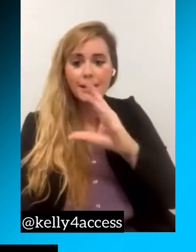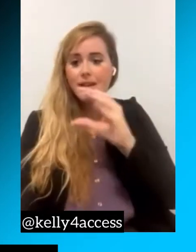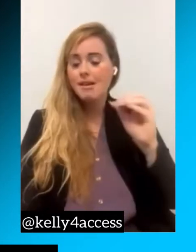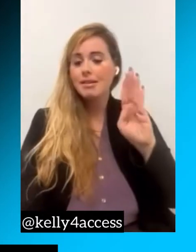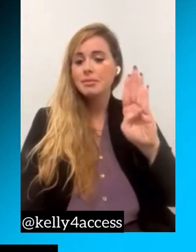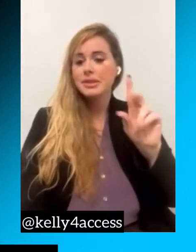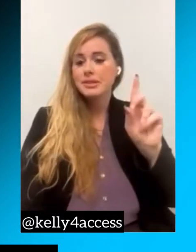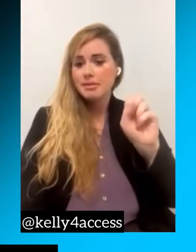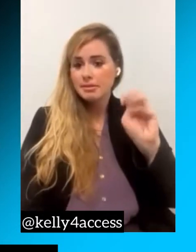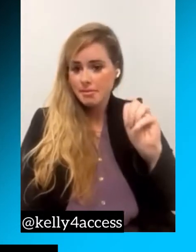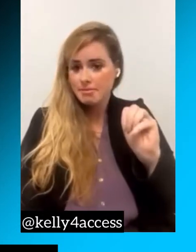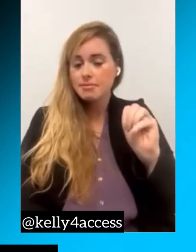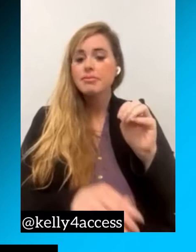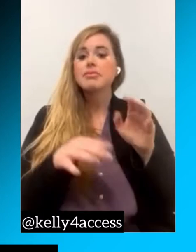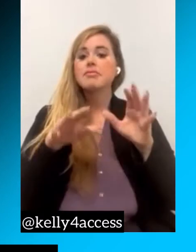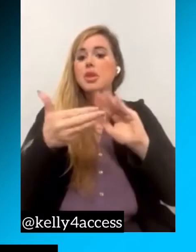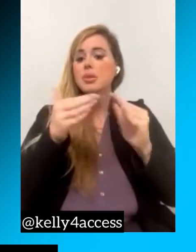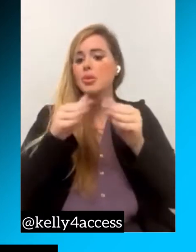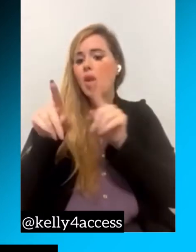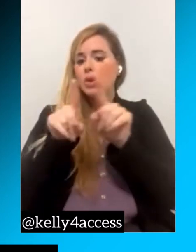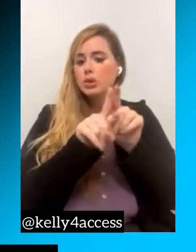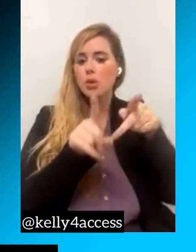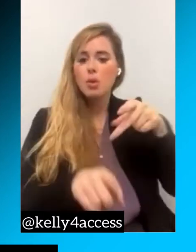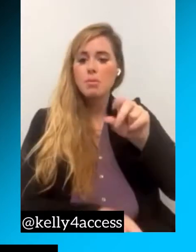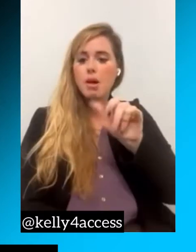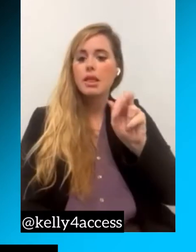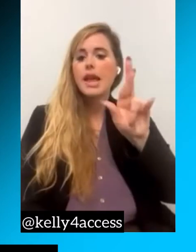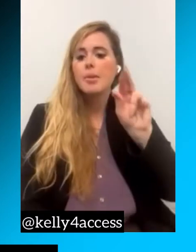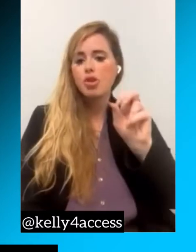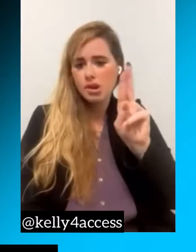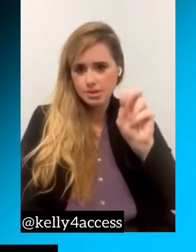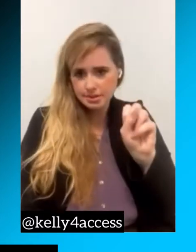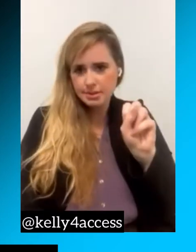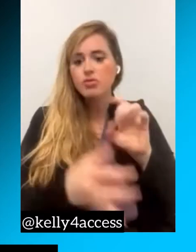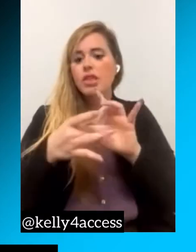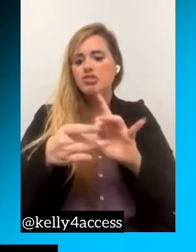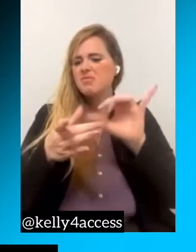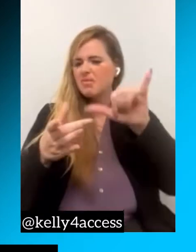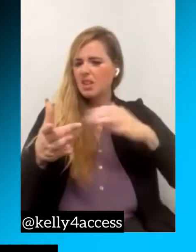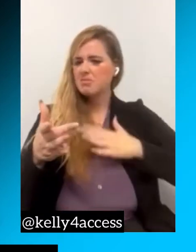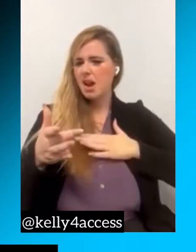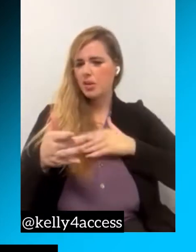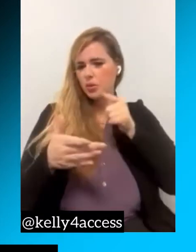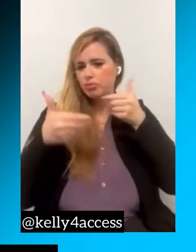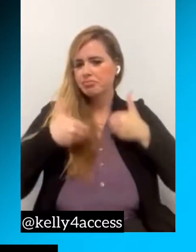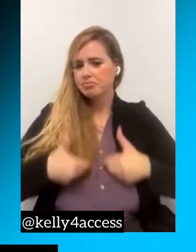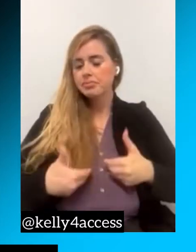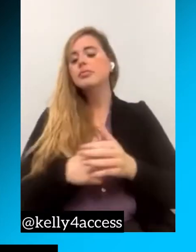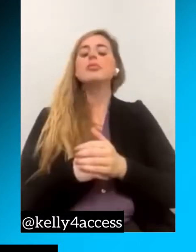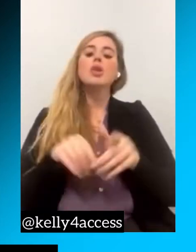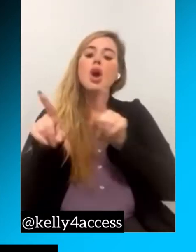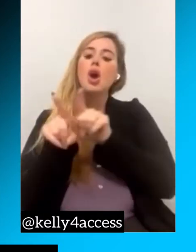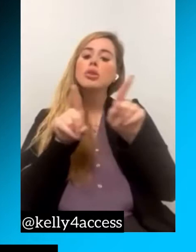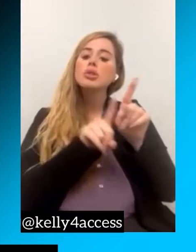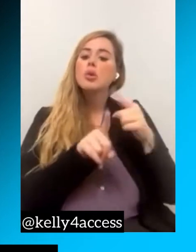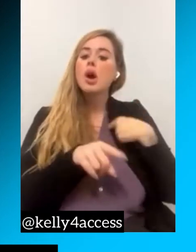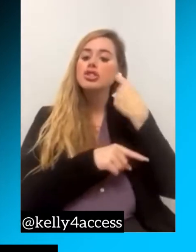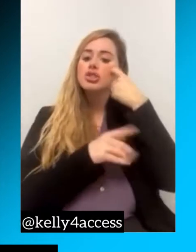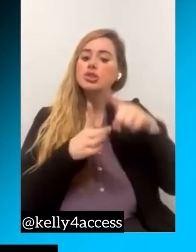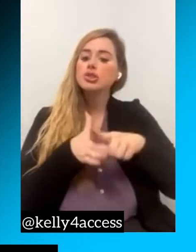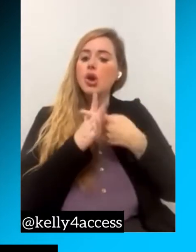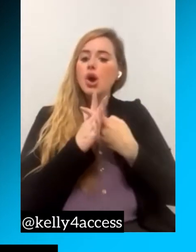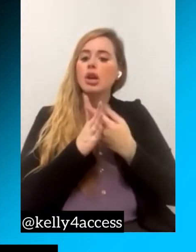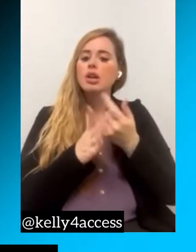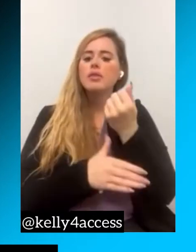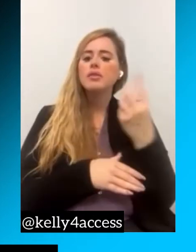as polyamorous relationships. So that's a little bit of what I do. I also just started a couple of months ago working